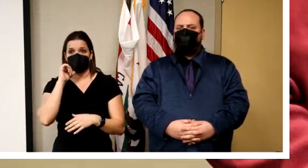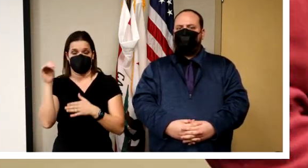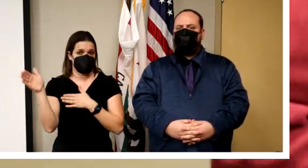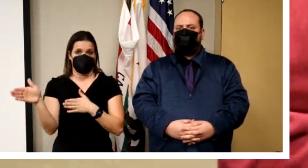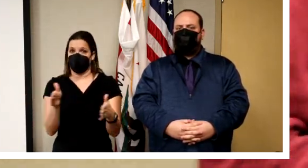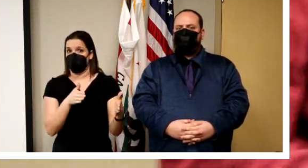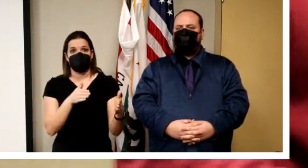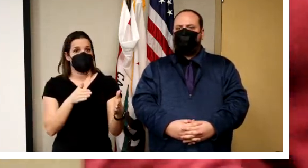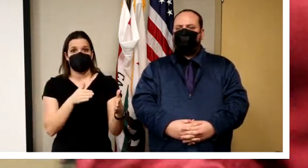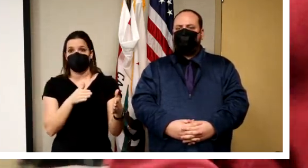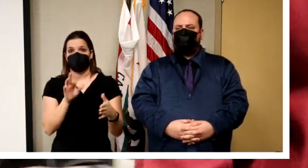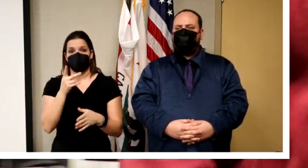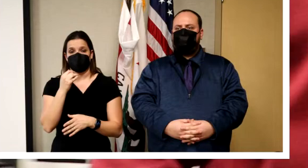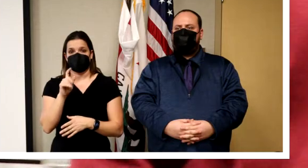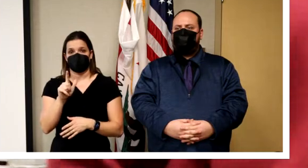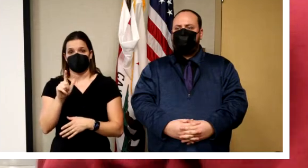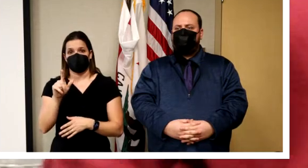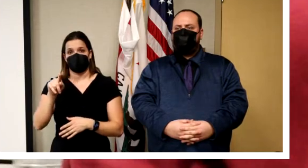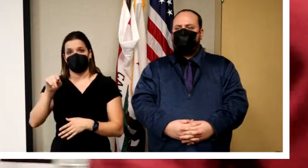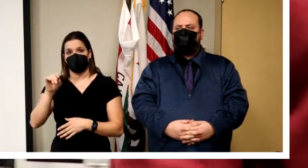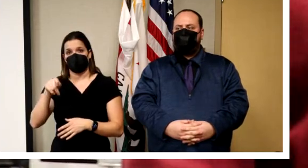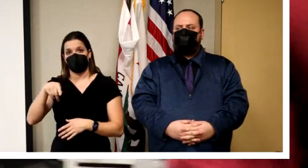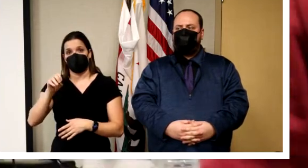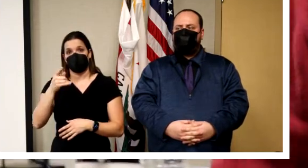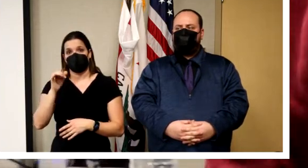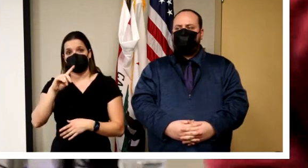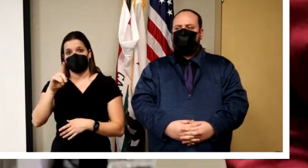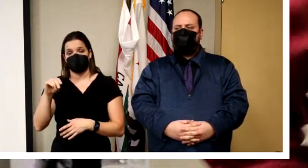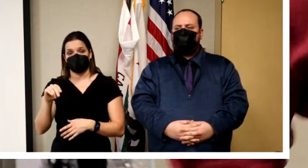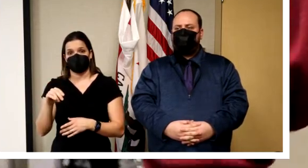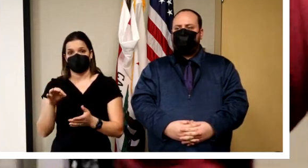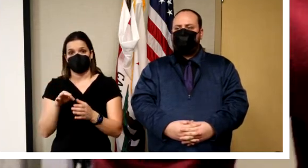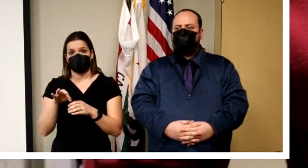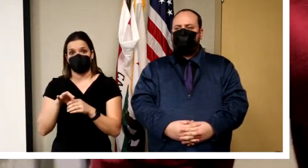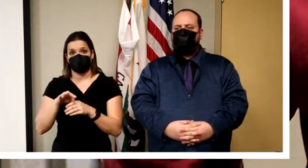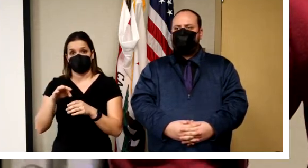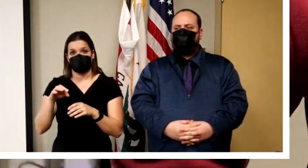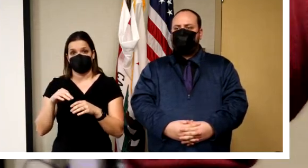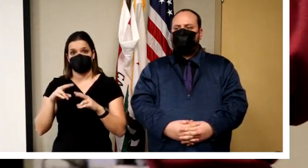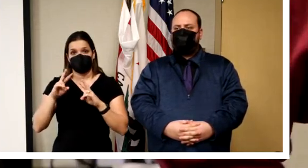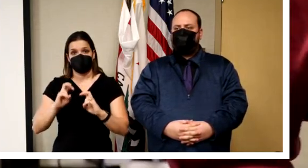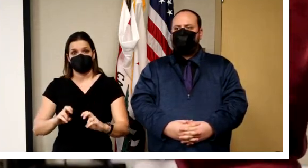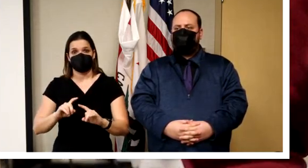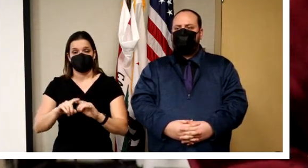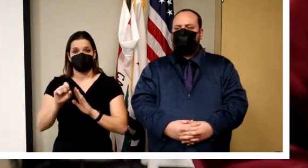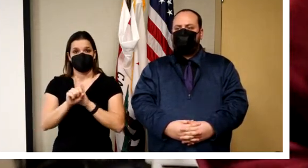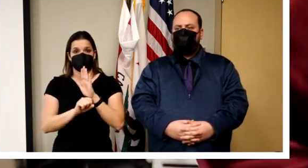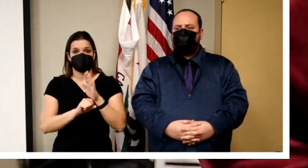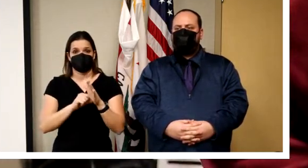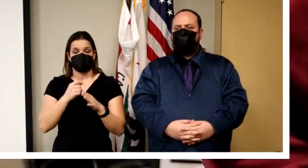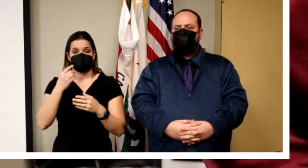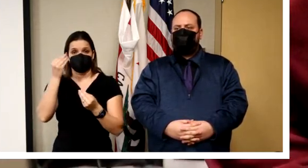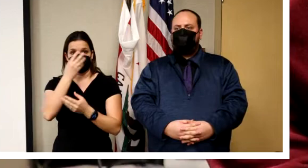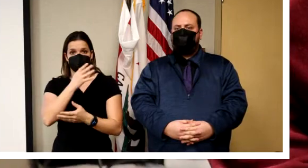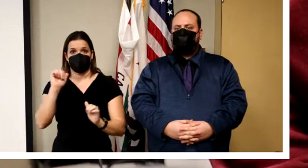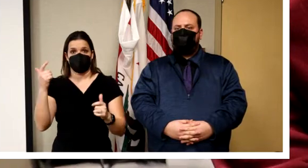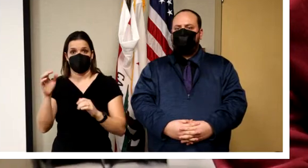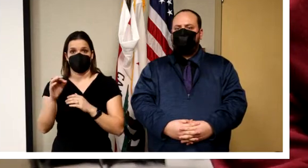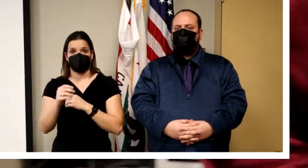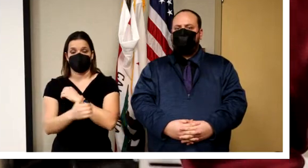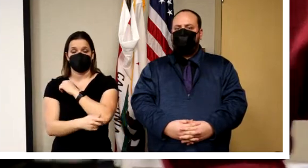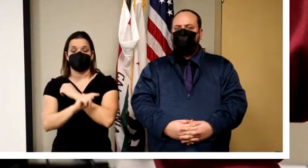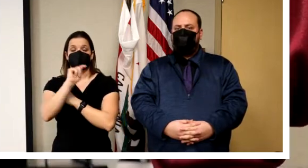to do a racially polarized voting analysis, but I would tell you that the State Commission has determined that all of Tulare County for